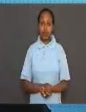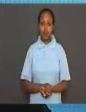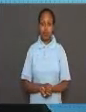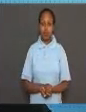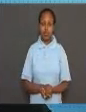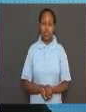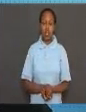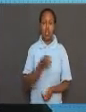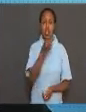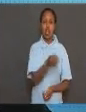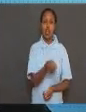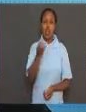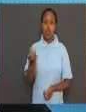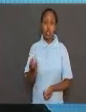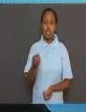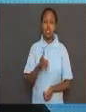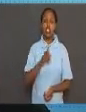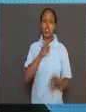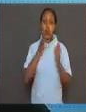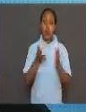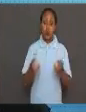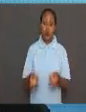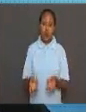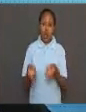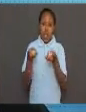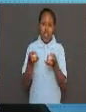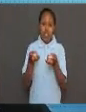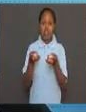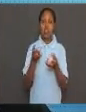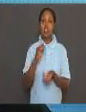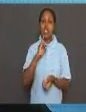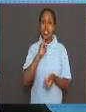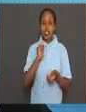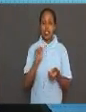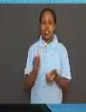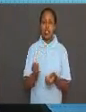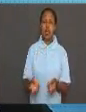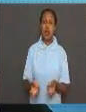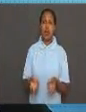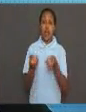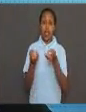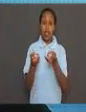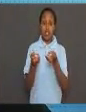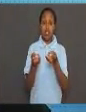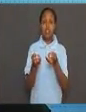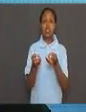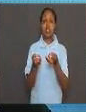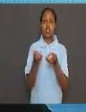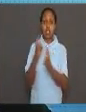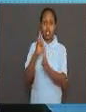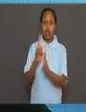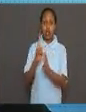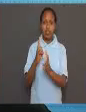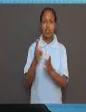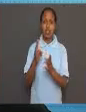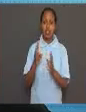An object's true weight is its weight with respect to